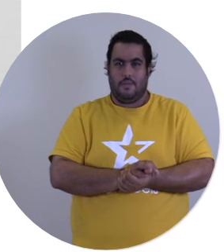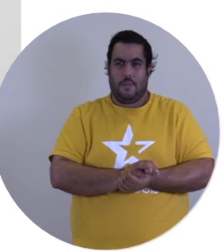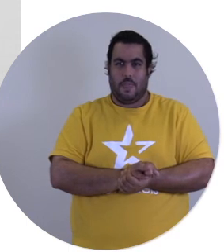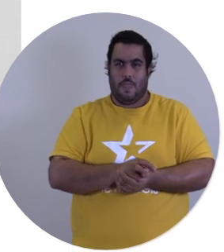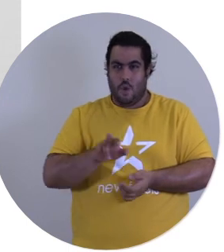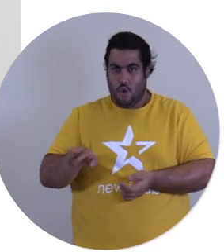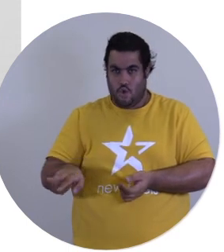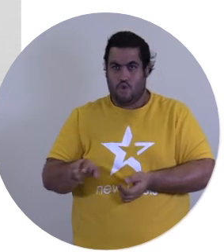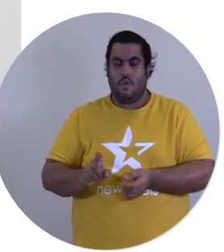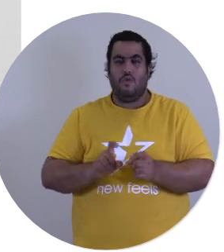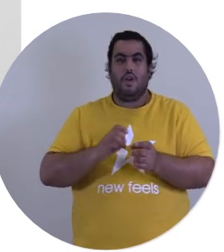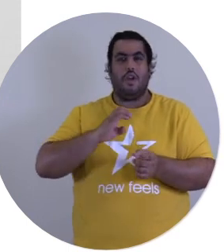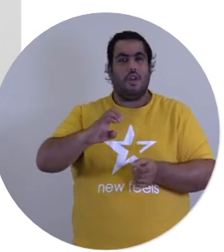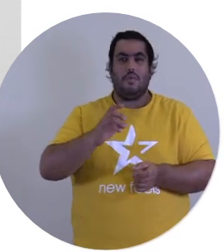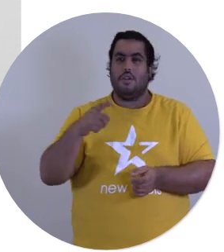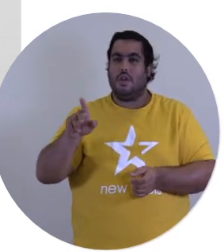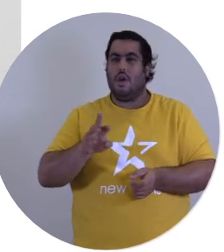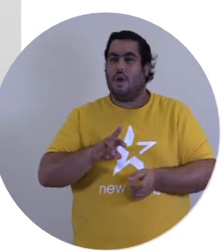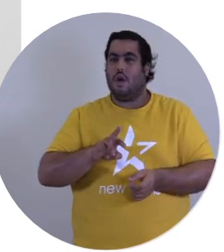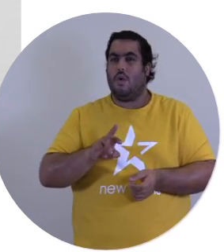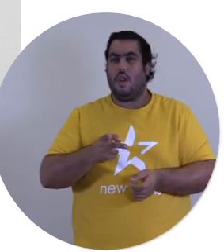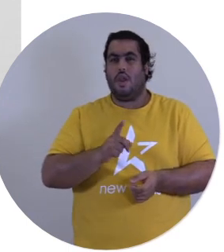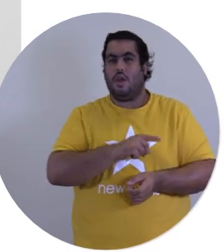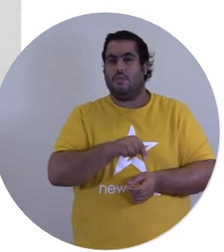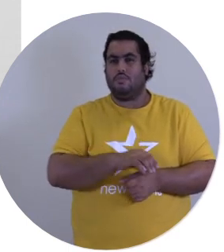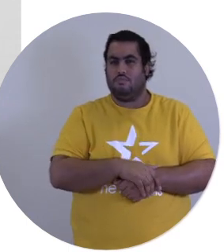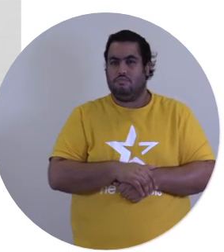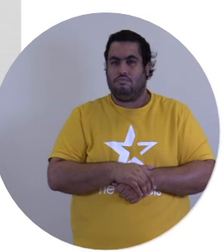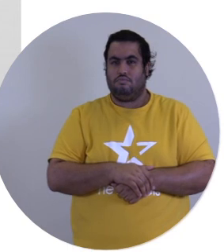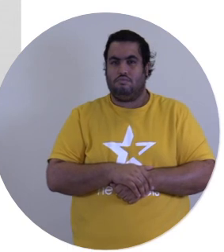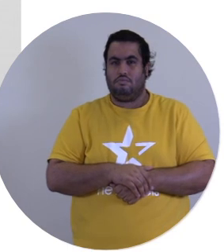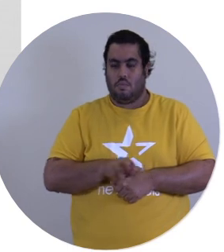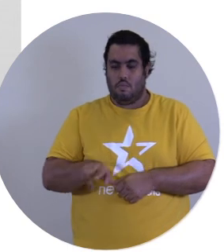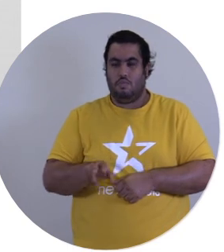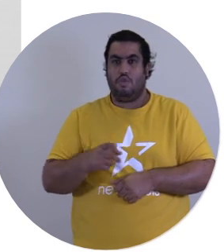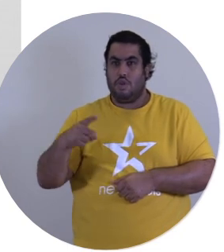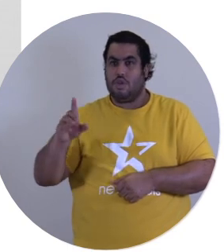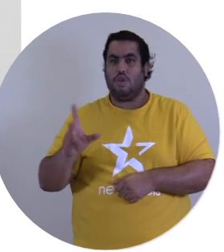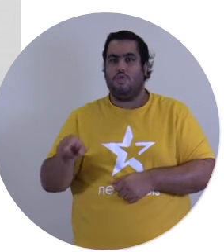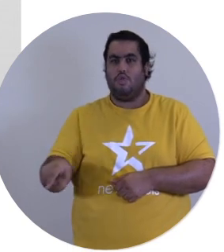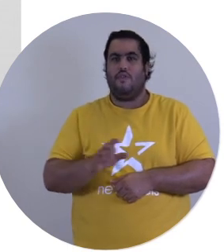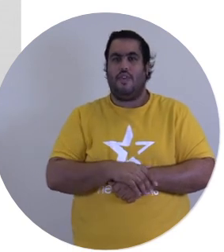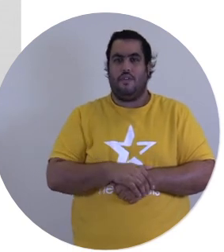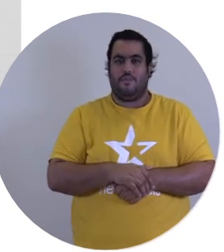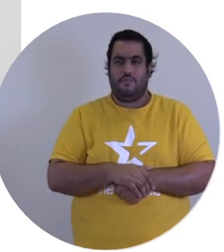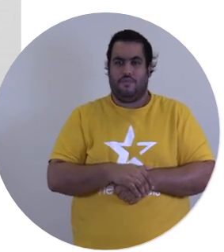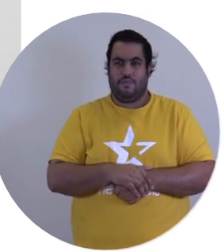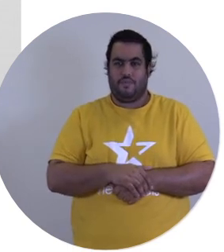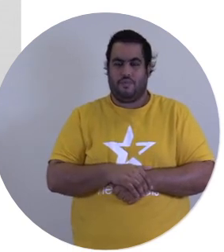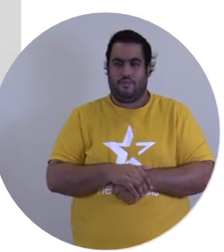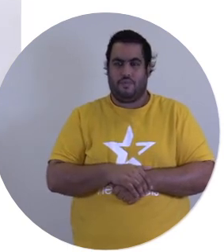Check your answers and try to figure out and then come back to take a look at the correct answers.